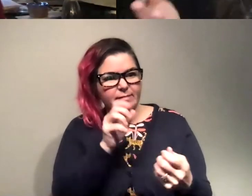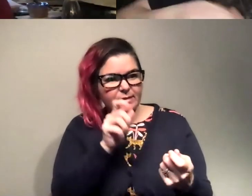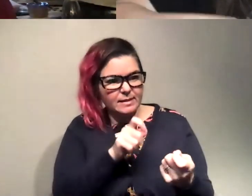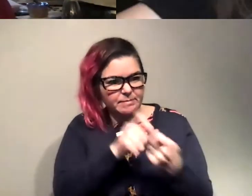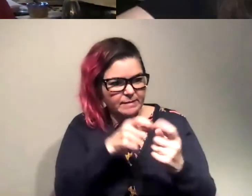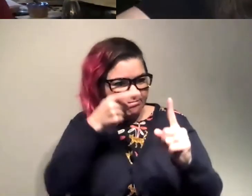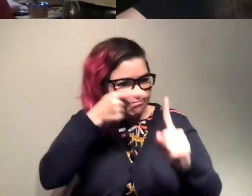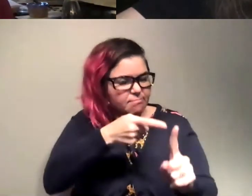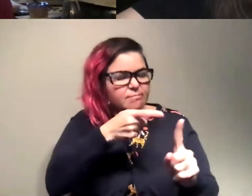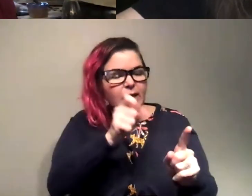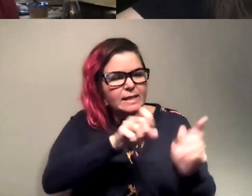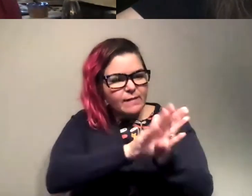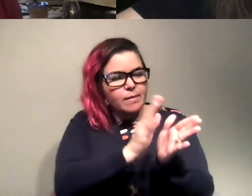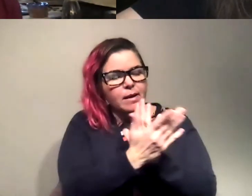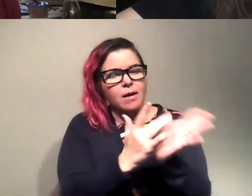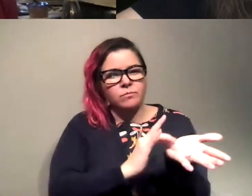be developed into a drug?